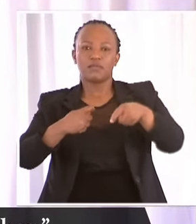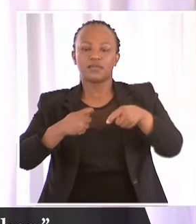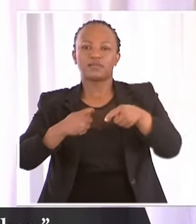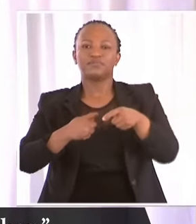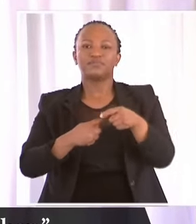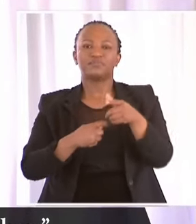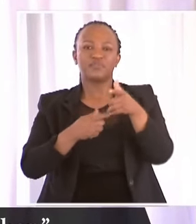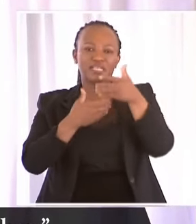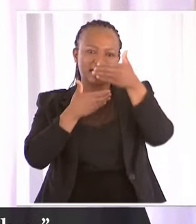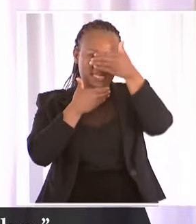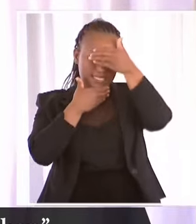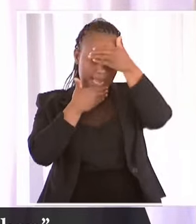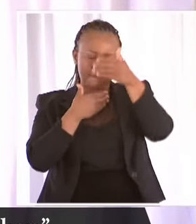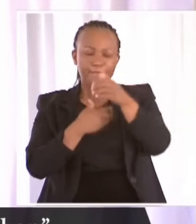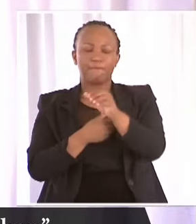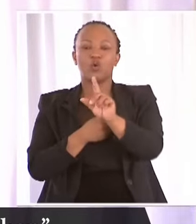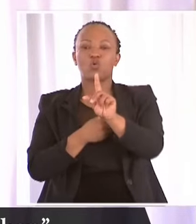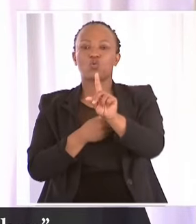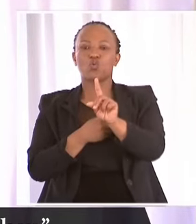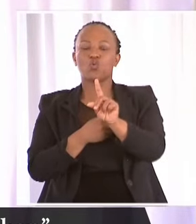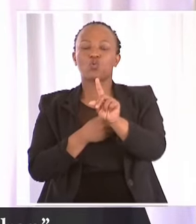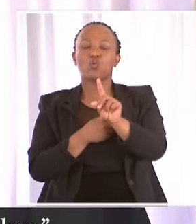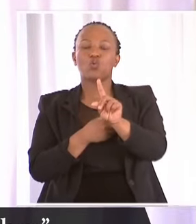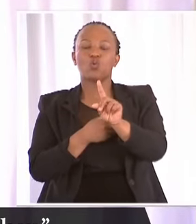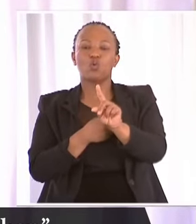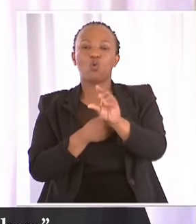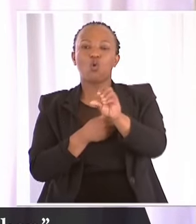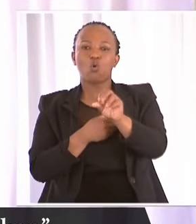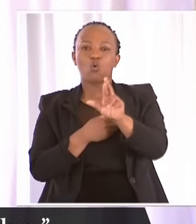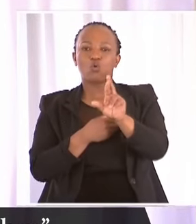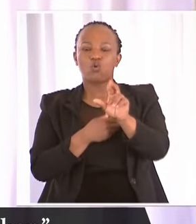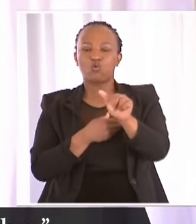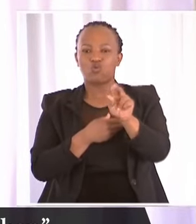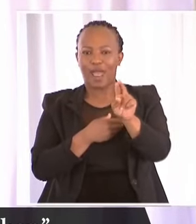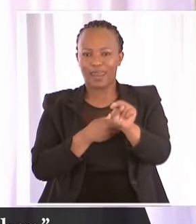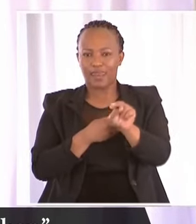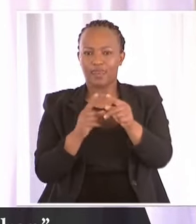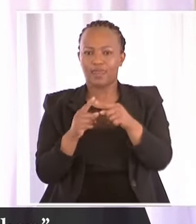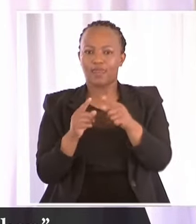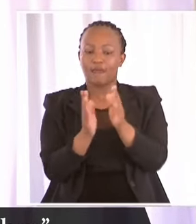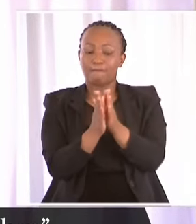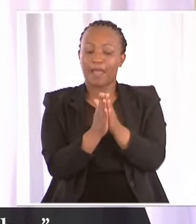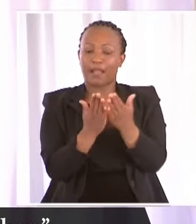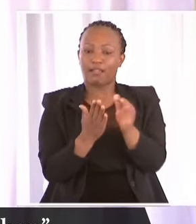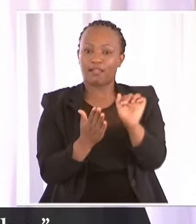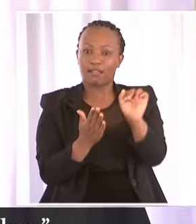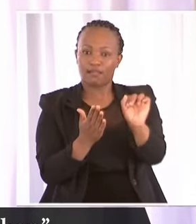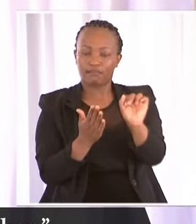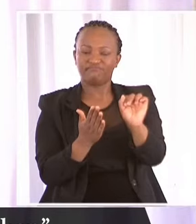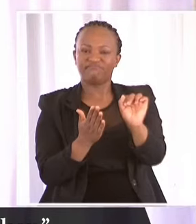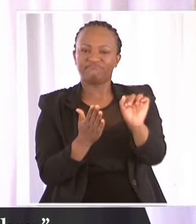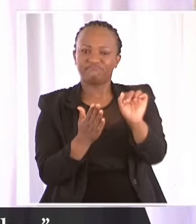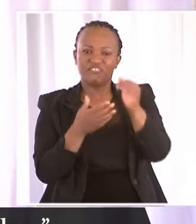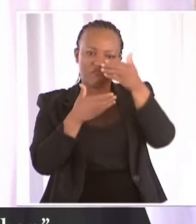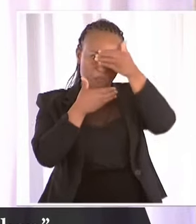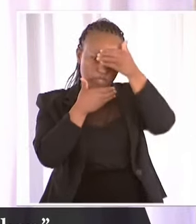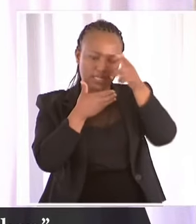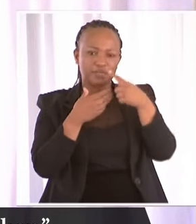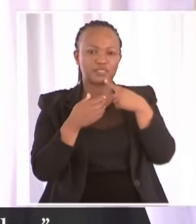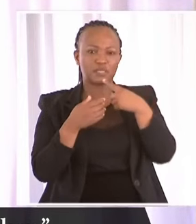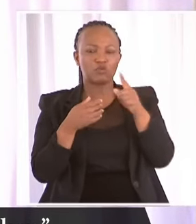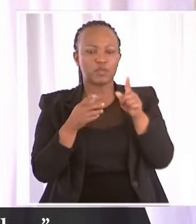Islam's holy book, the Quran, where it speaks about the virtue of